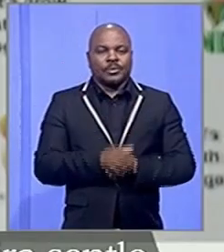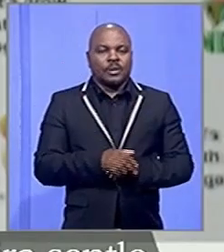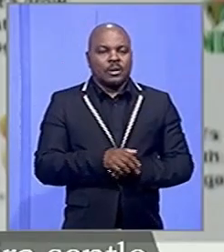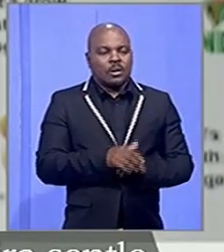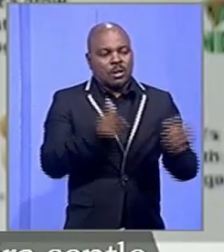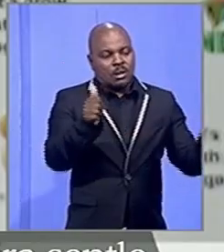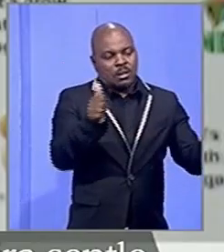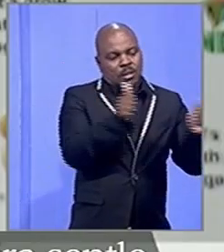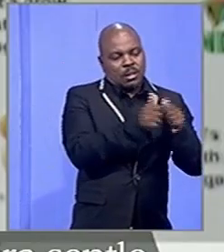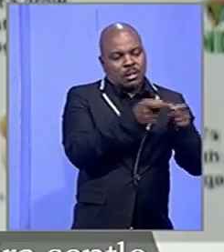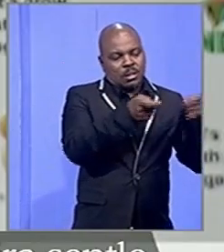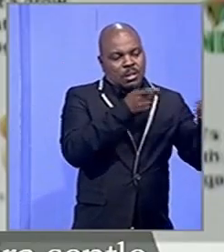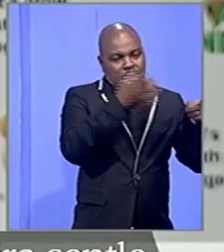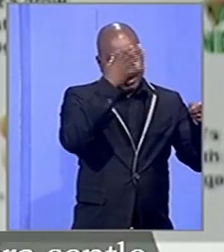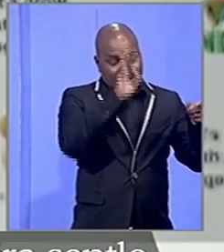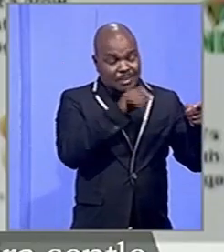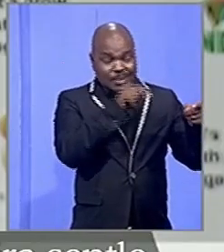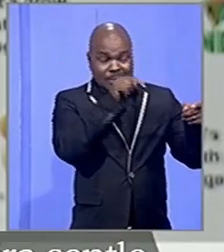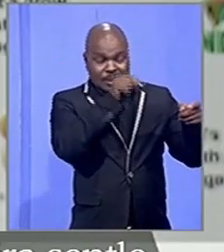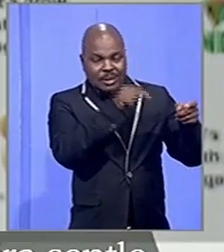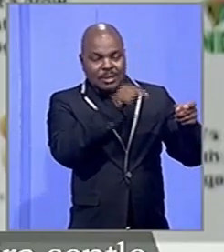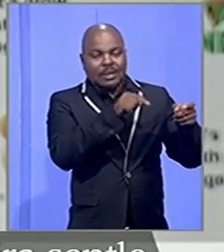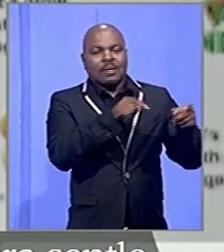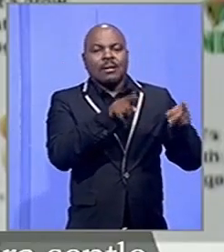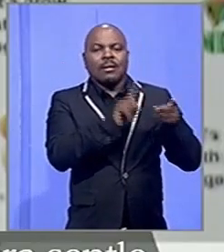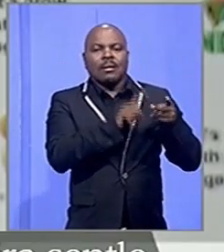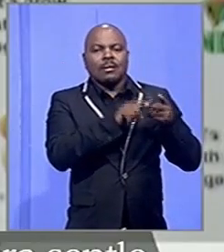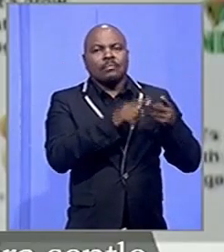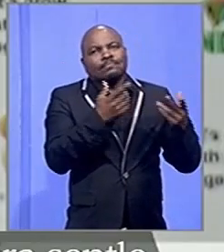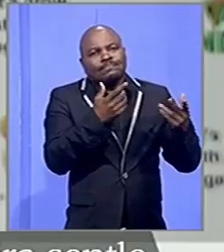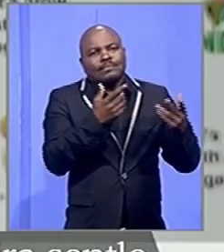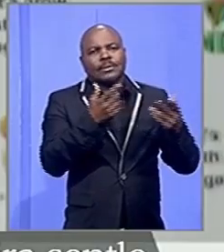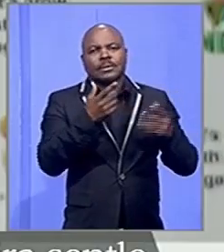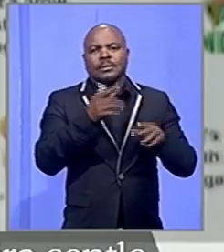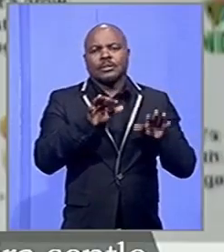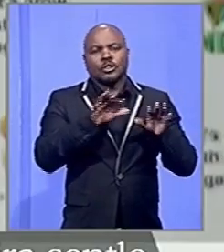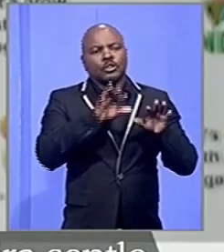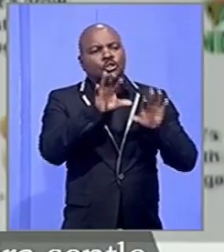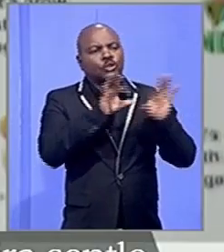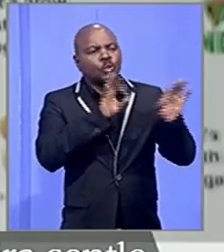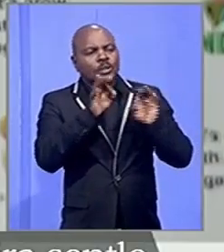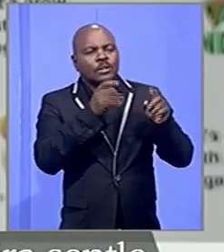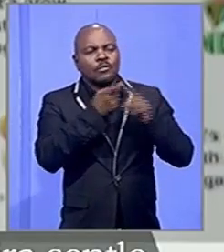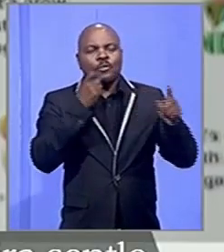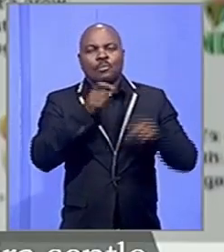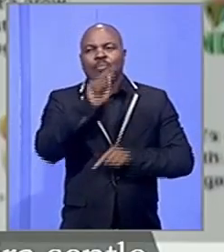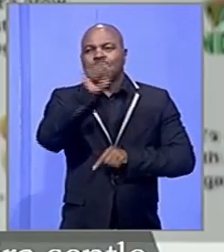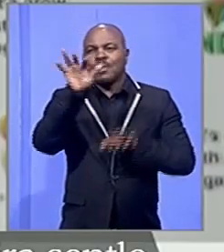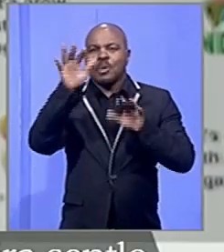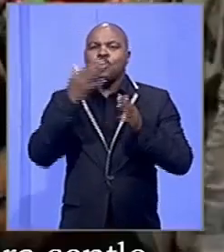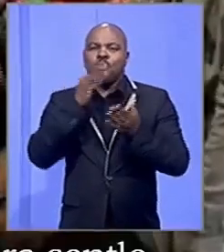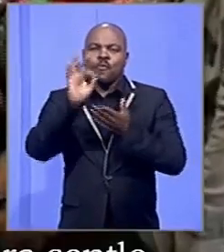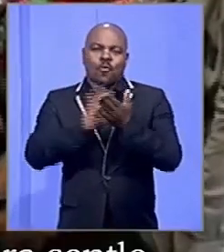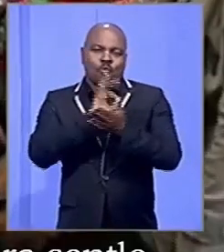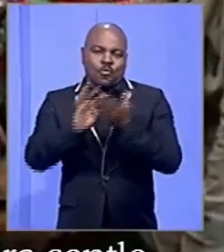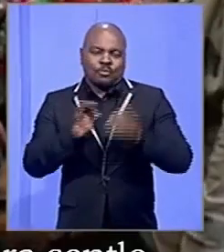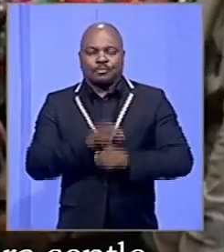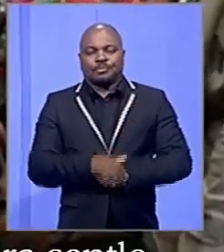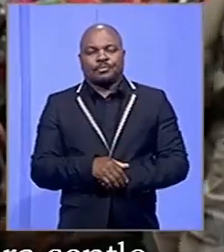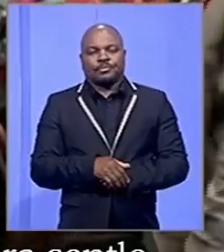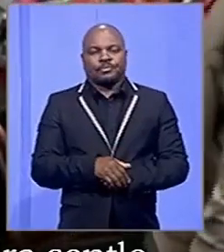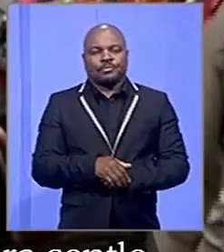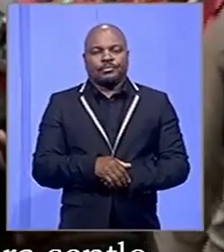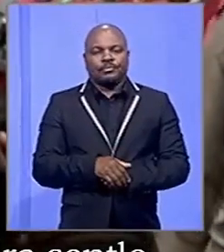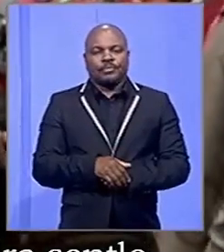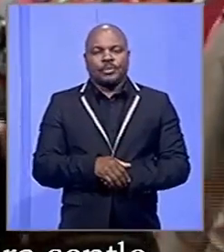coalitions are an unmistakable expression of choices that the electorate has made. E